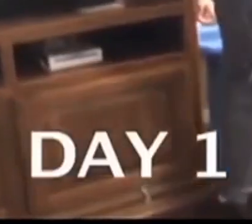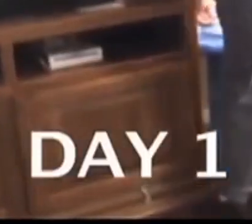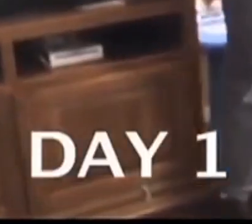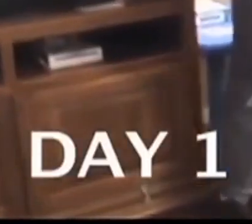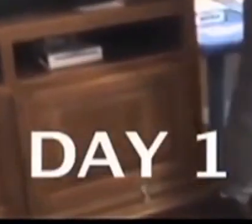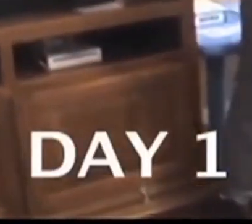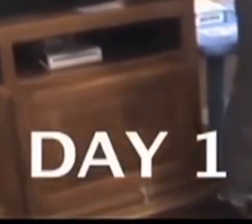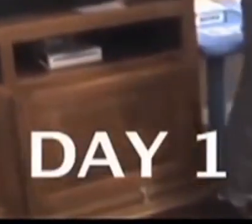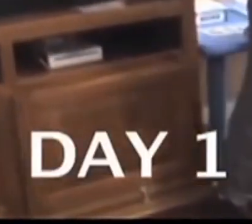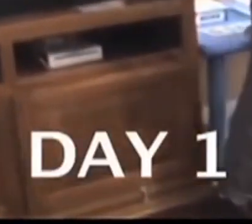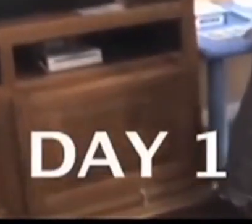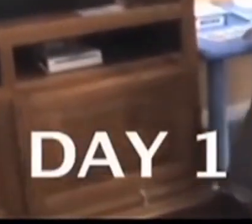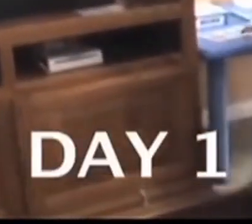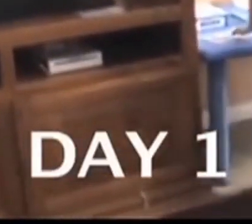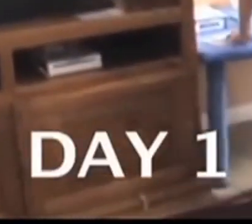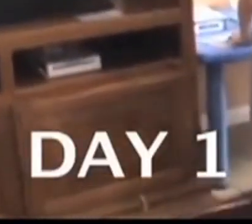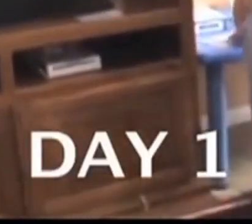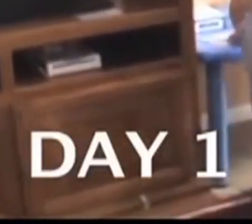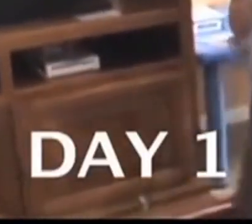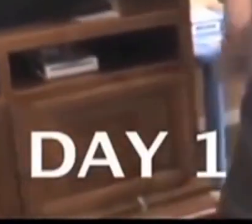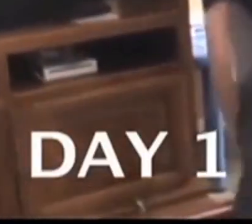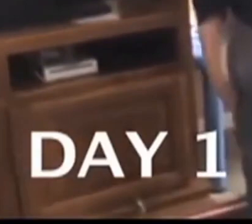Look, Danny, you sit down.